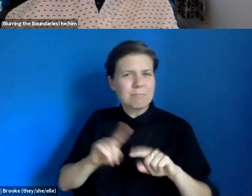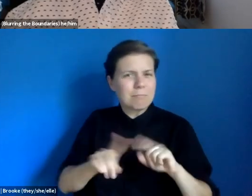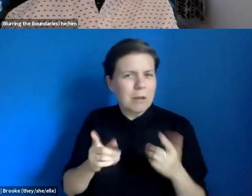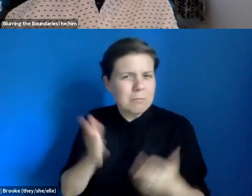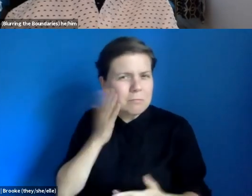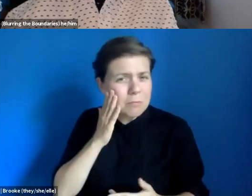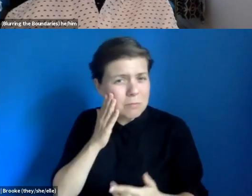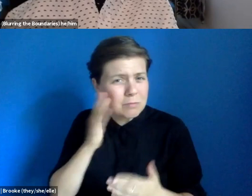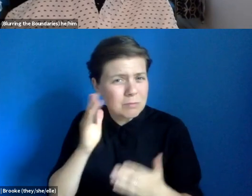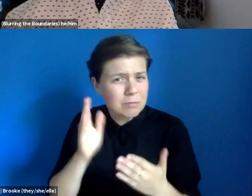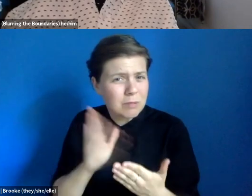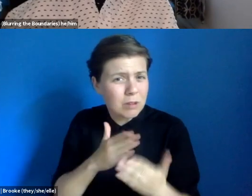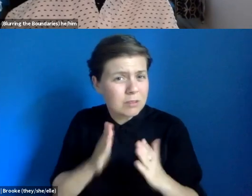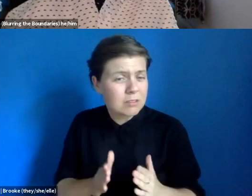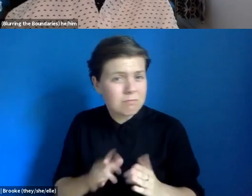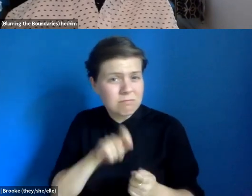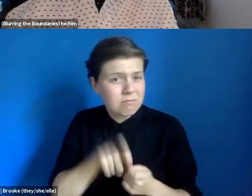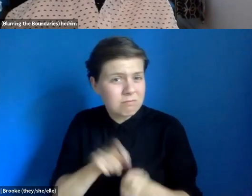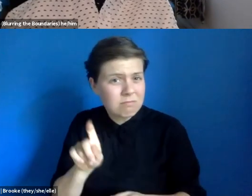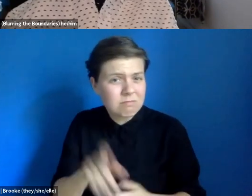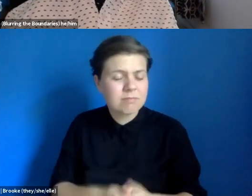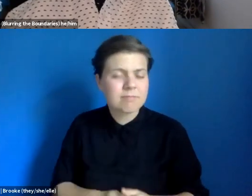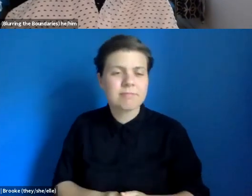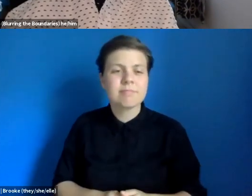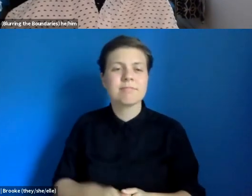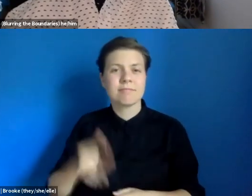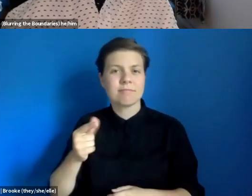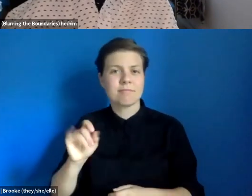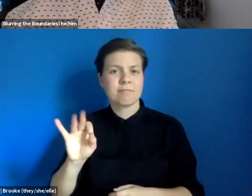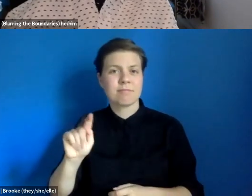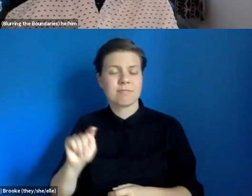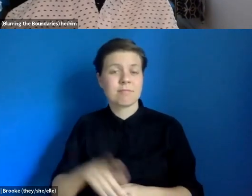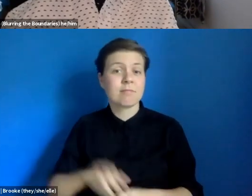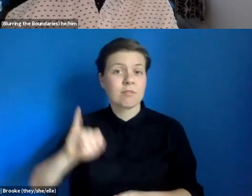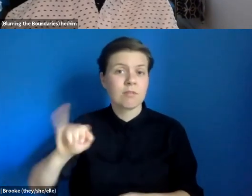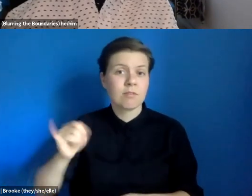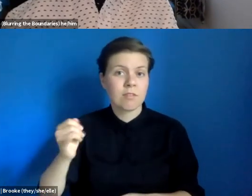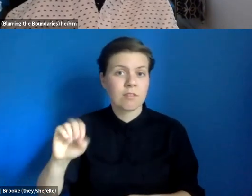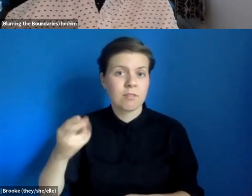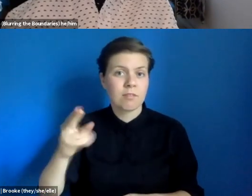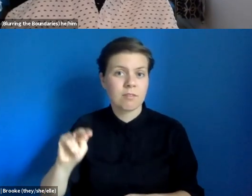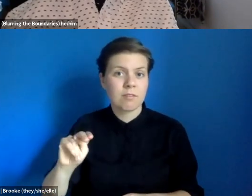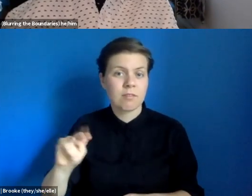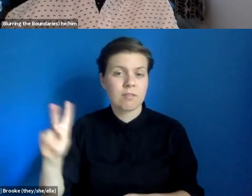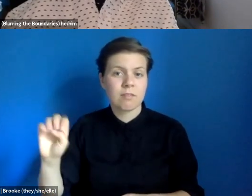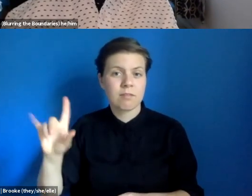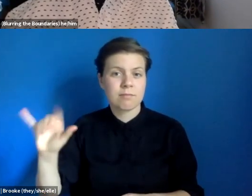I'd say John Kelly. John Kelly is someone, a great artist based in the